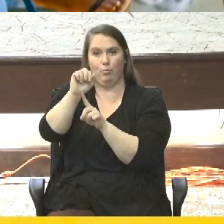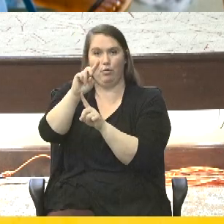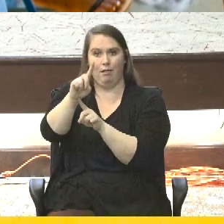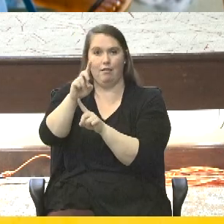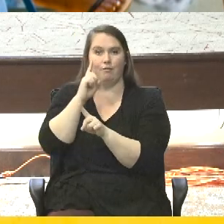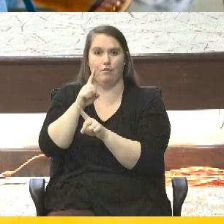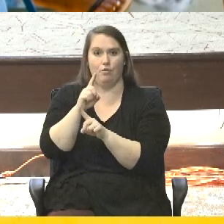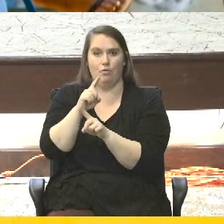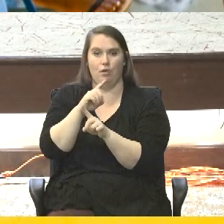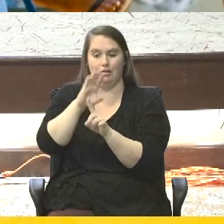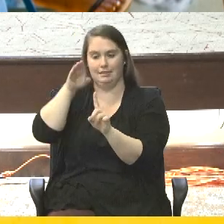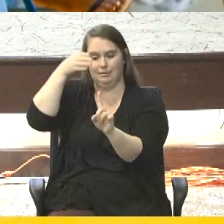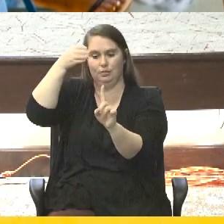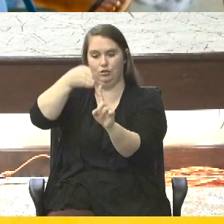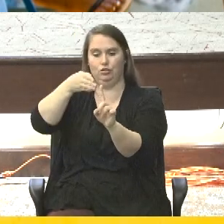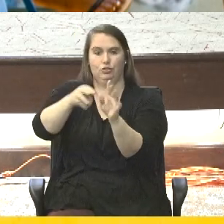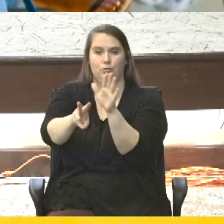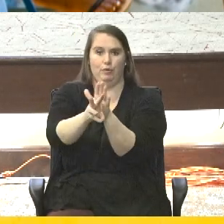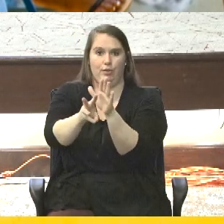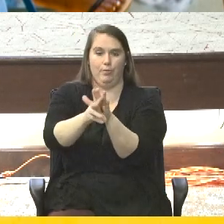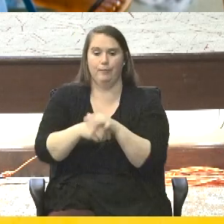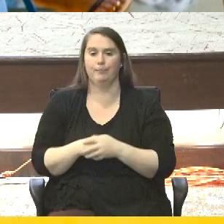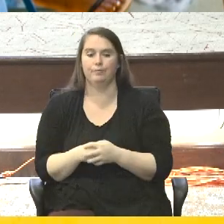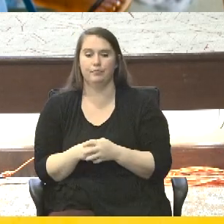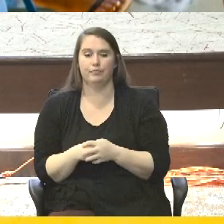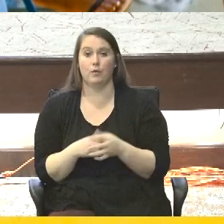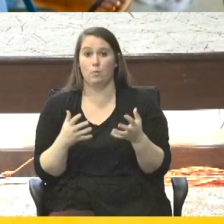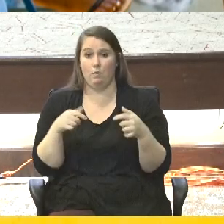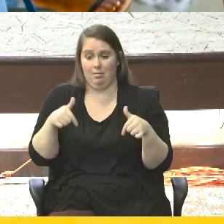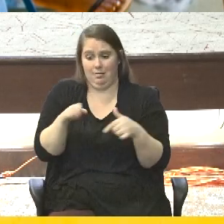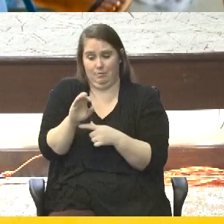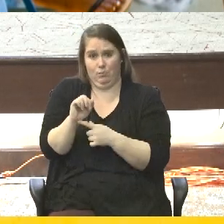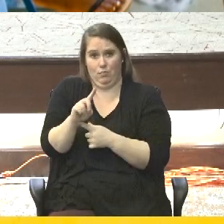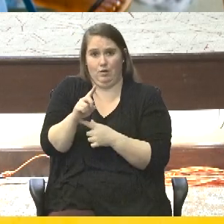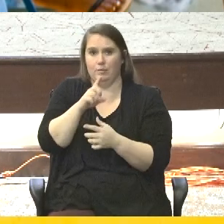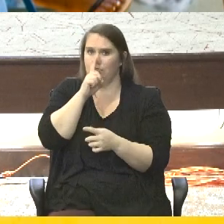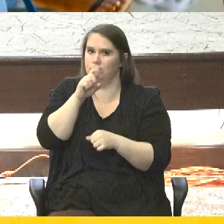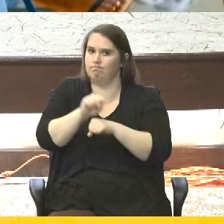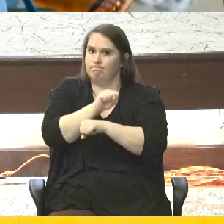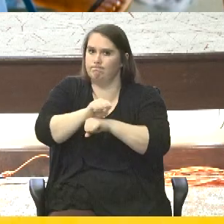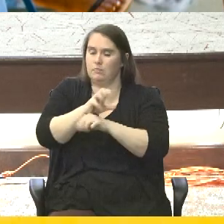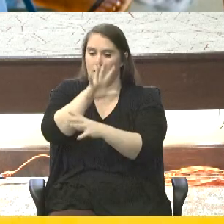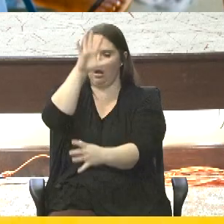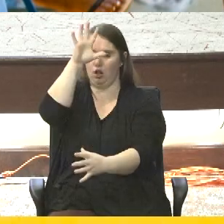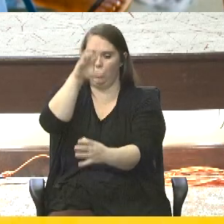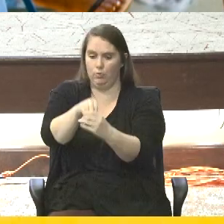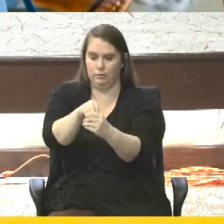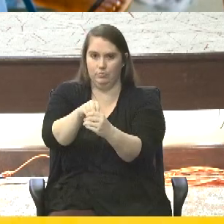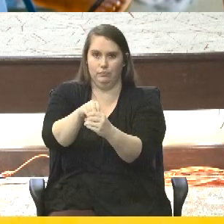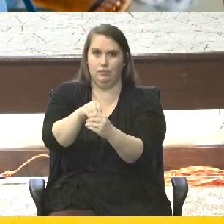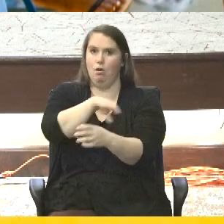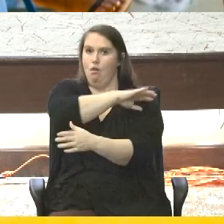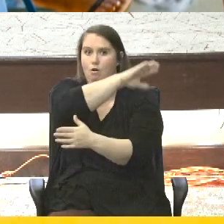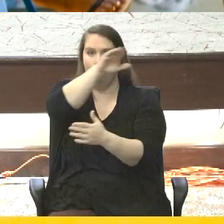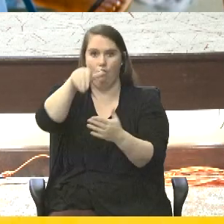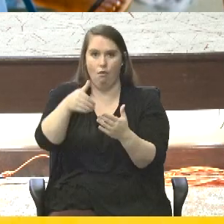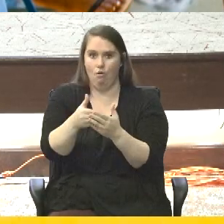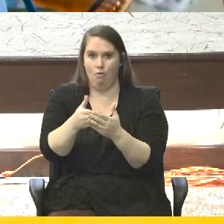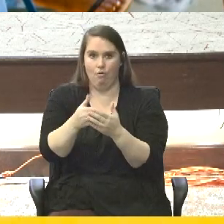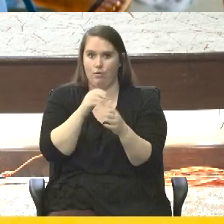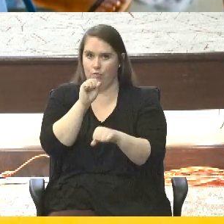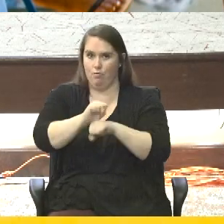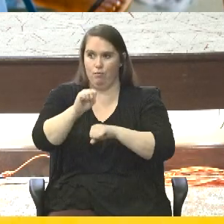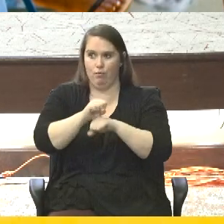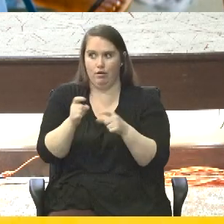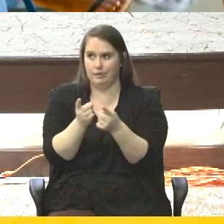for Destination Waco. We want this brand to really be inclusive of all the work that you guys have